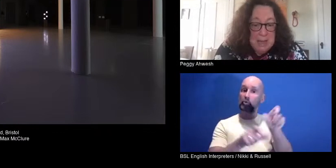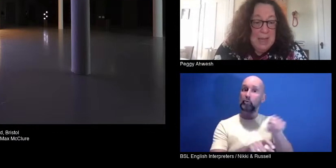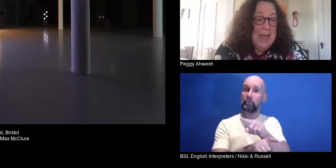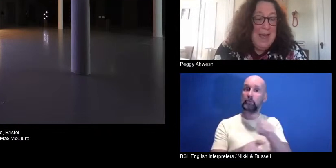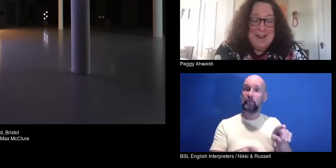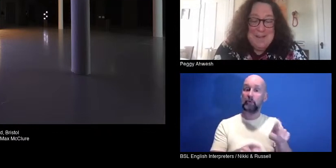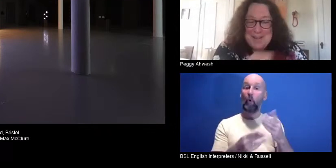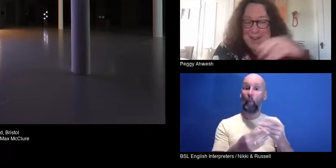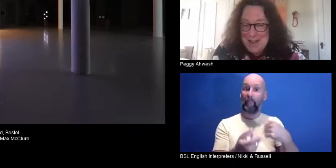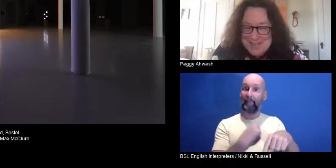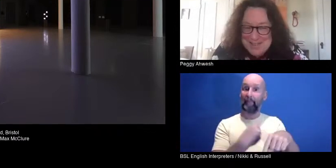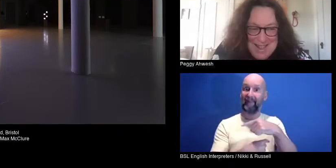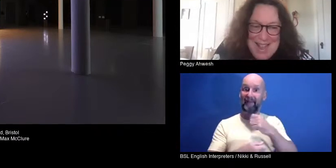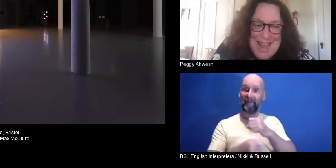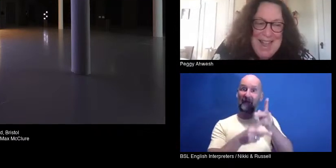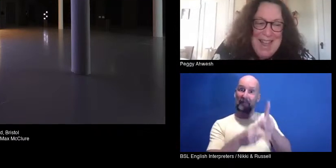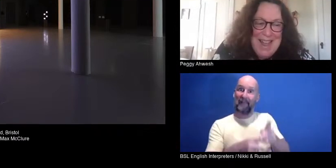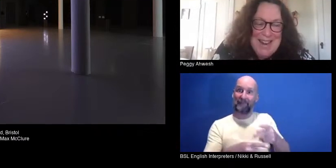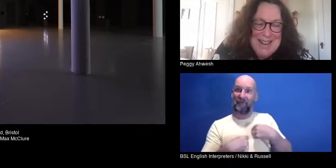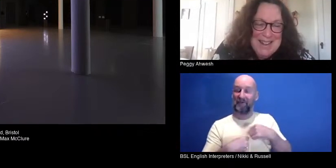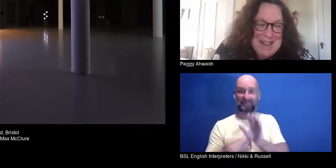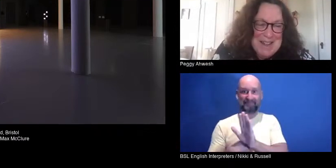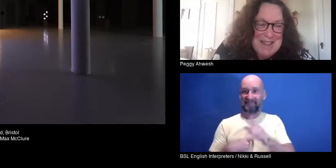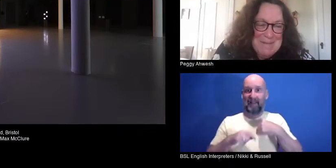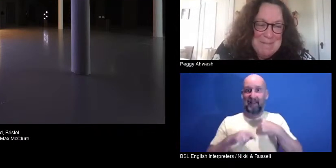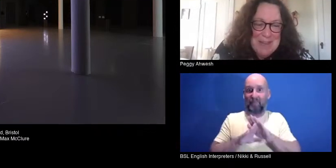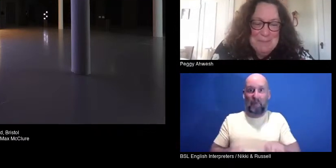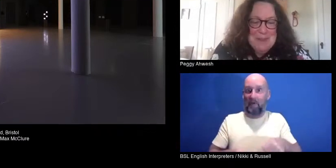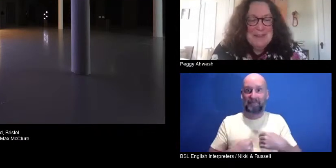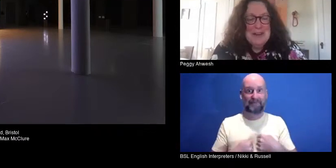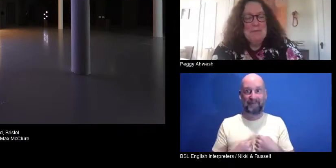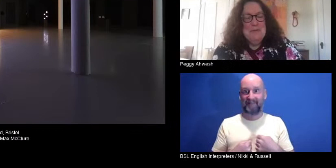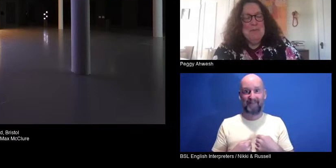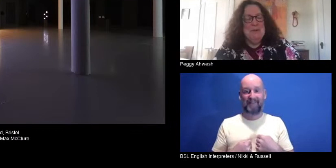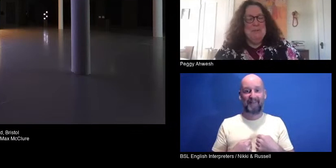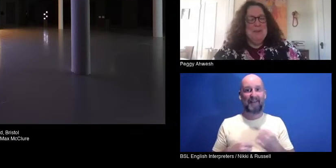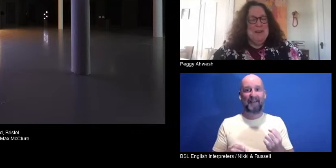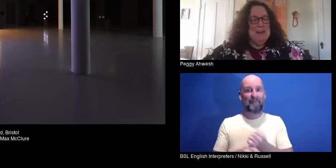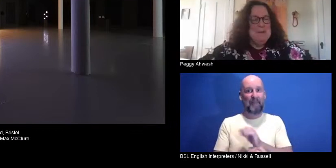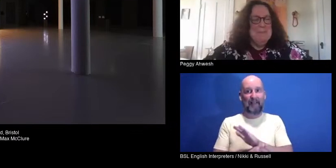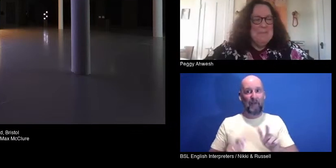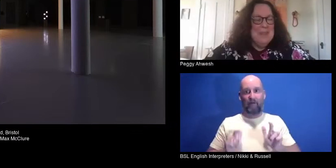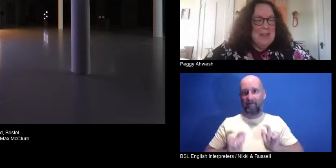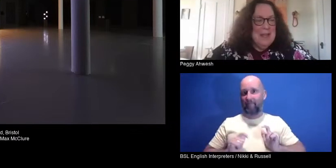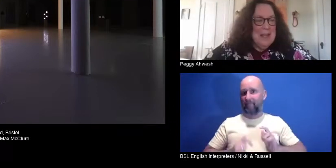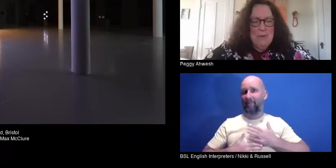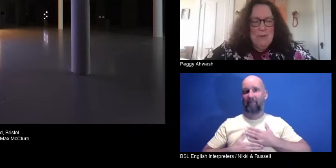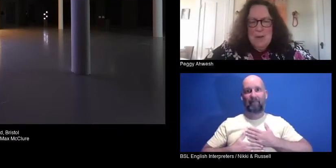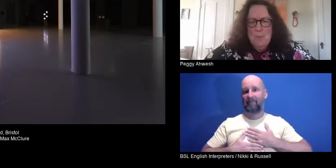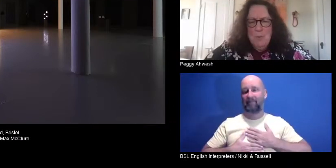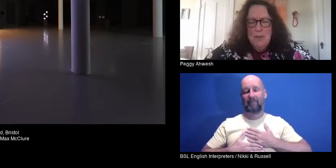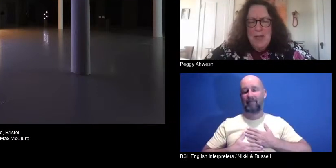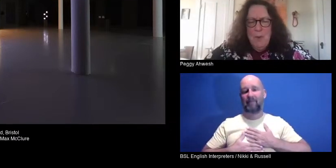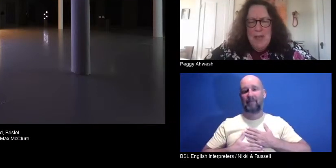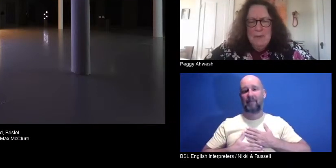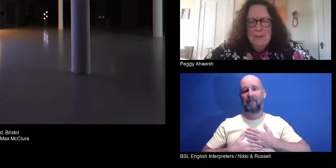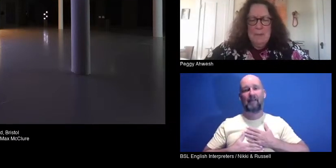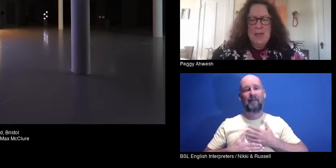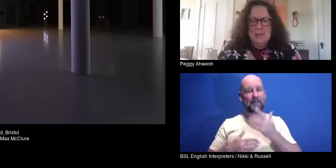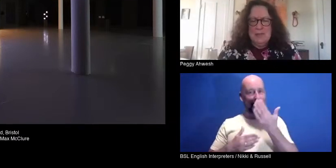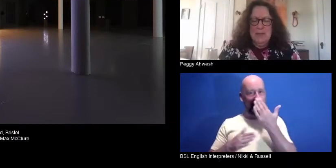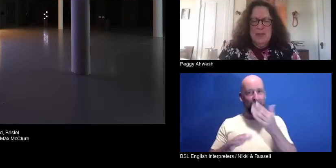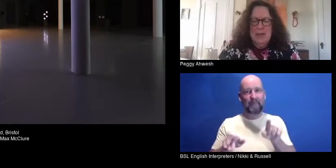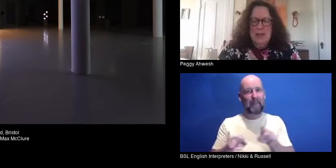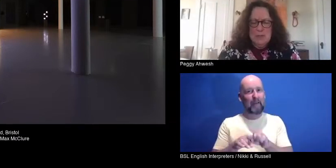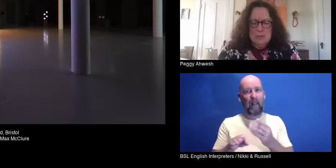me, I'm not, and that makes me uncomfortable, but it never really worked that way for